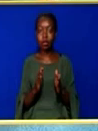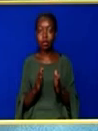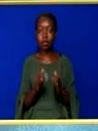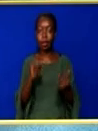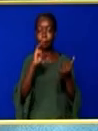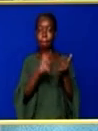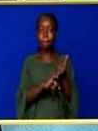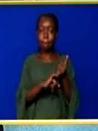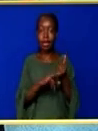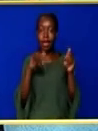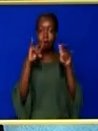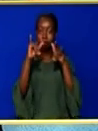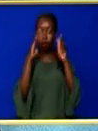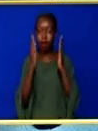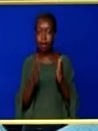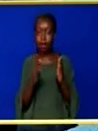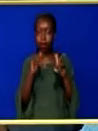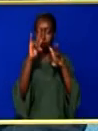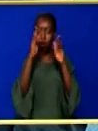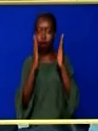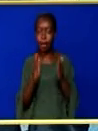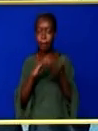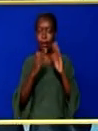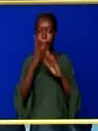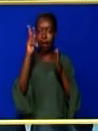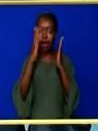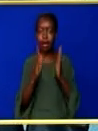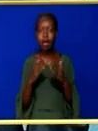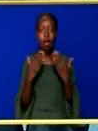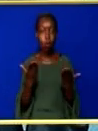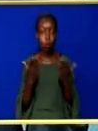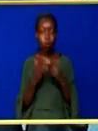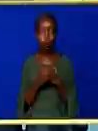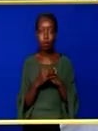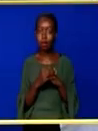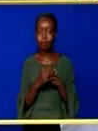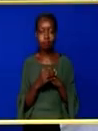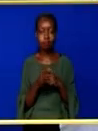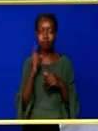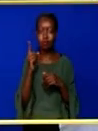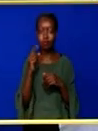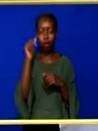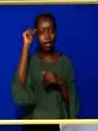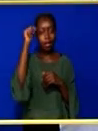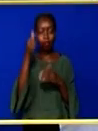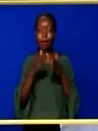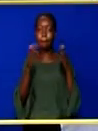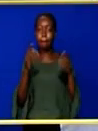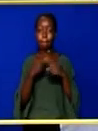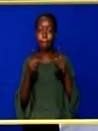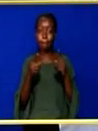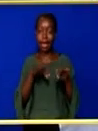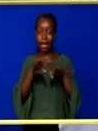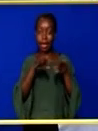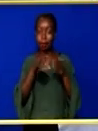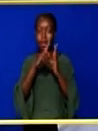married to a foreigner, how does that foreigner become a Kenyan citizen? Hey, Mr. Lewa, you are ahead of me. But that one will be now.